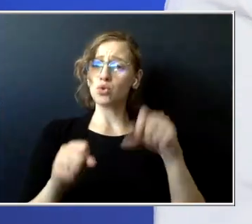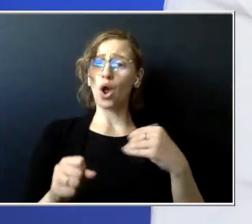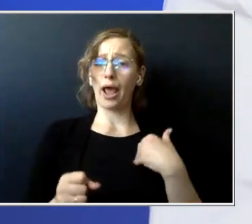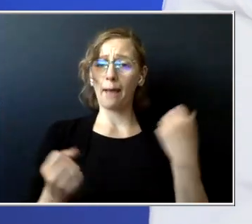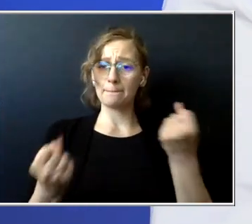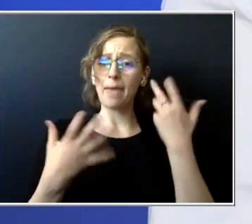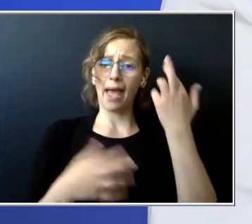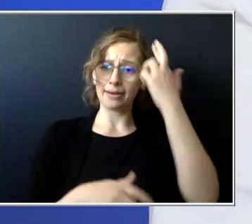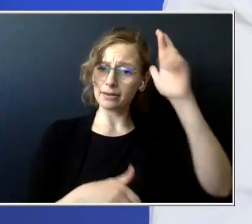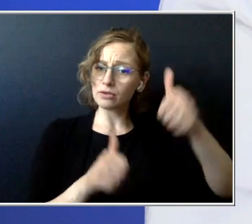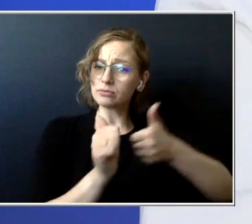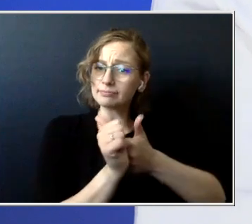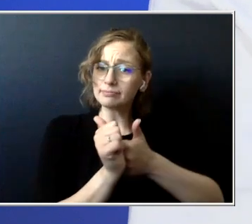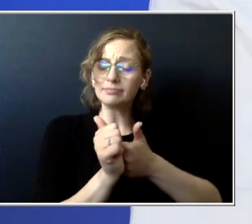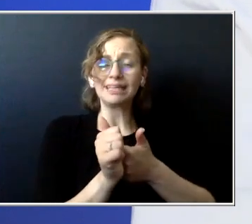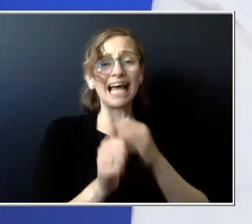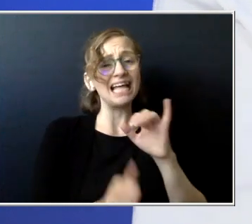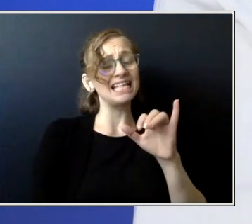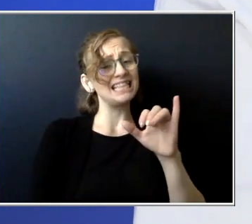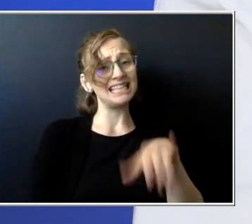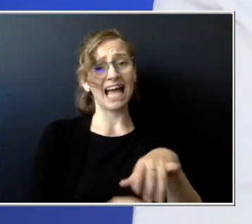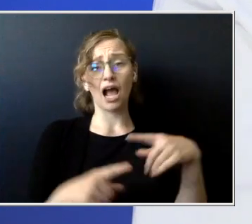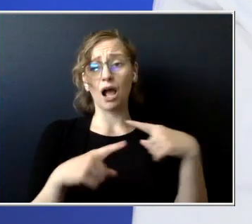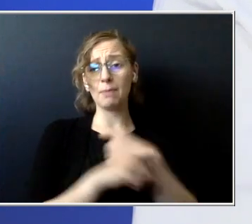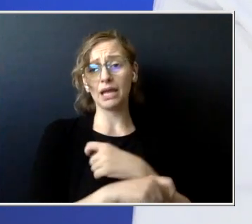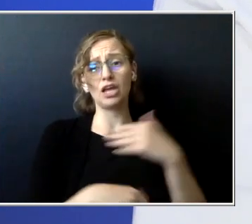exceedingly rare complication that